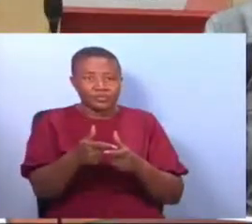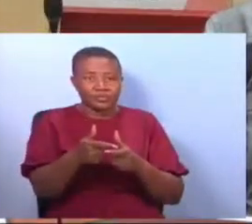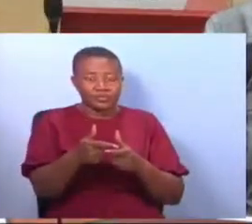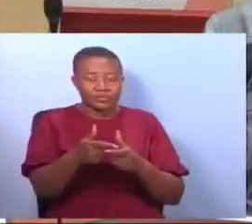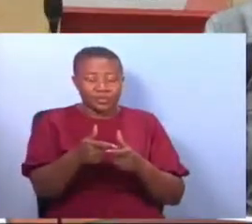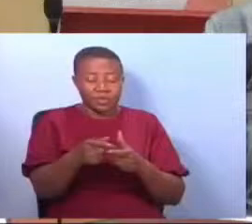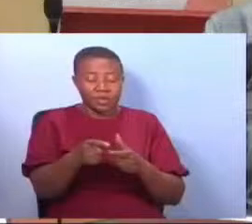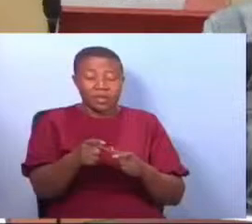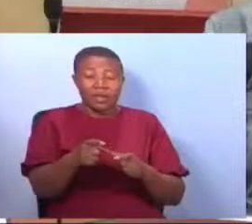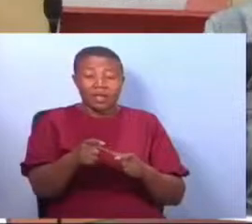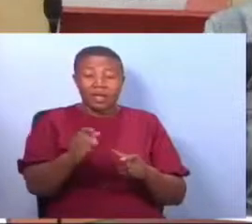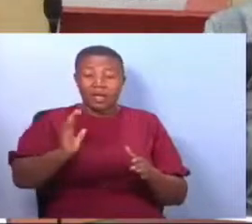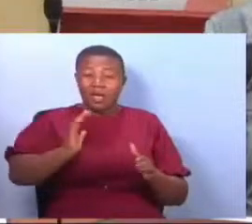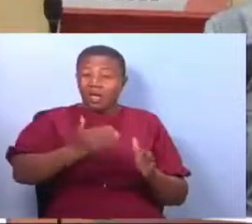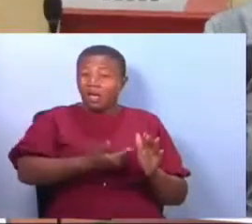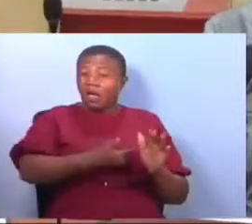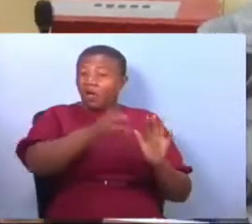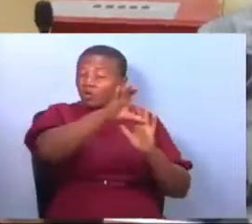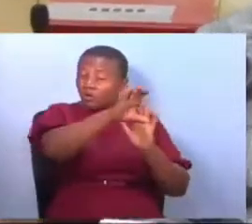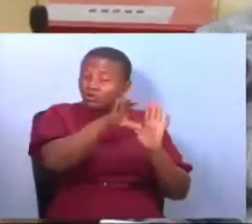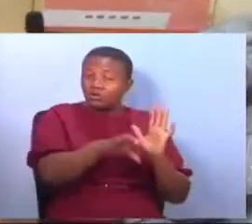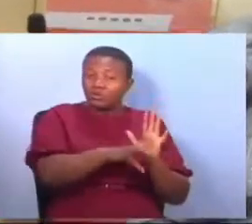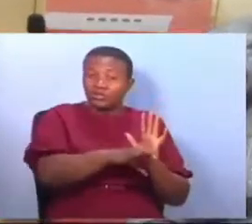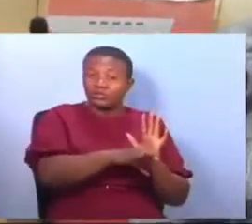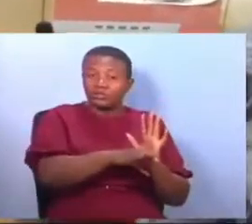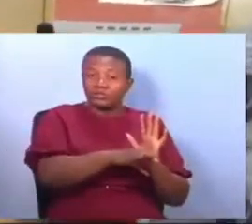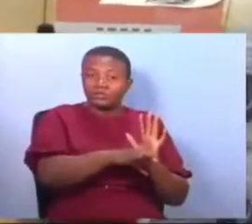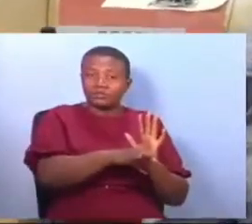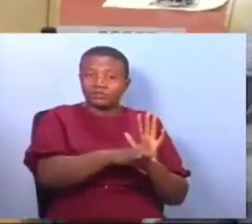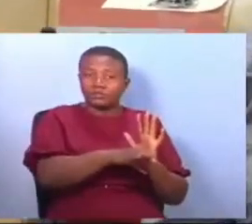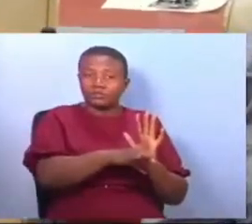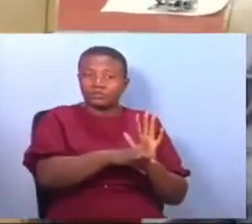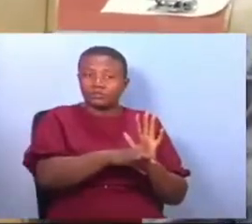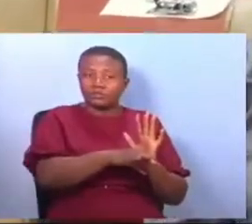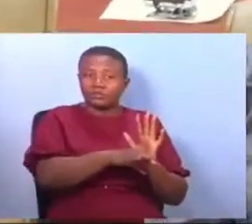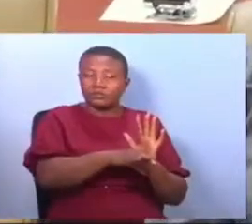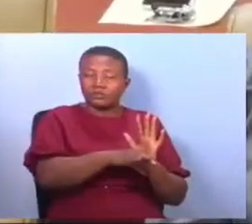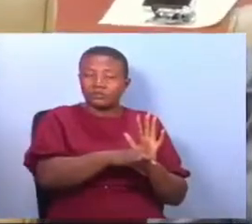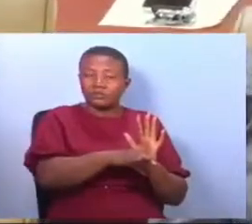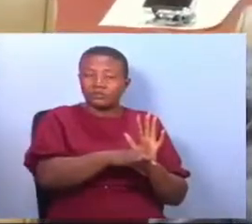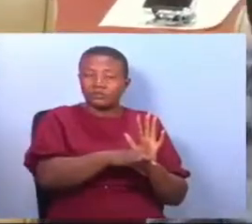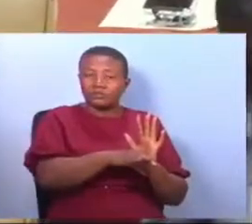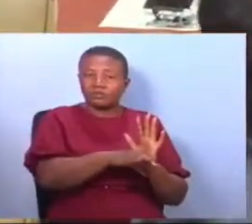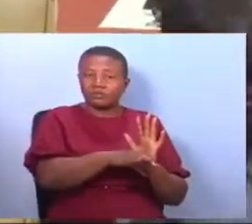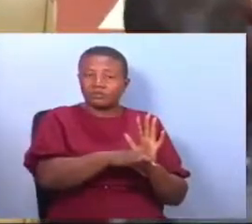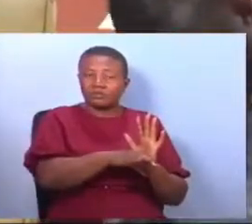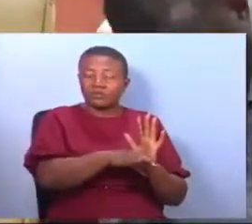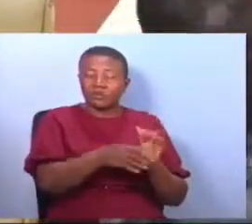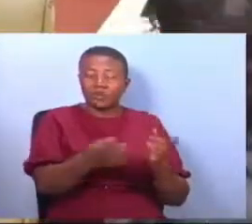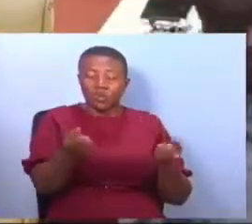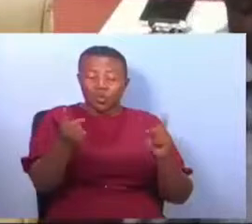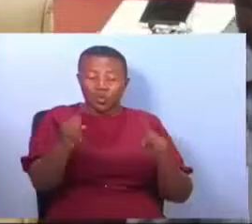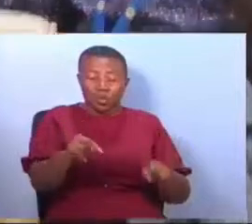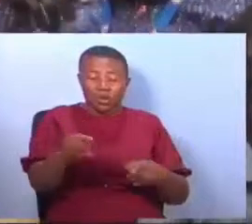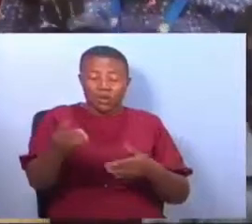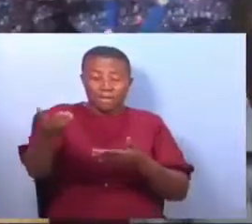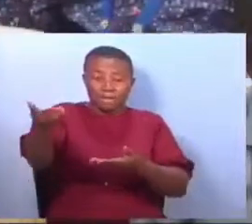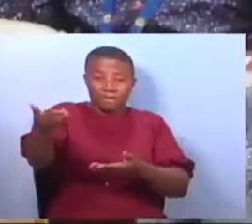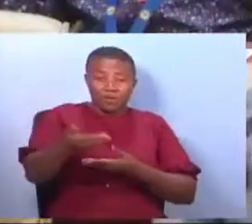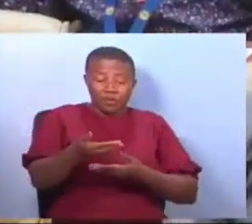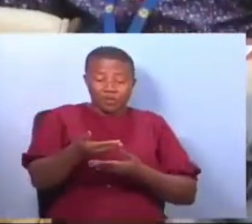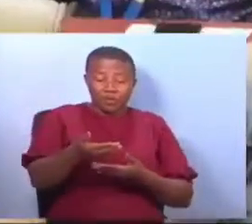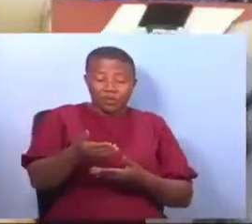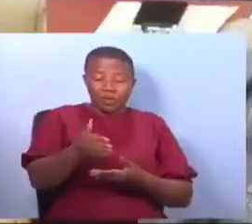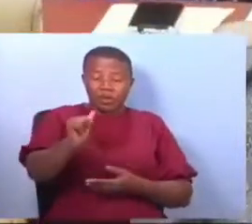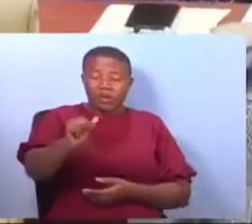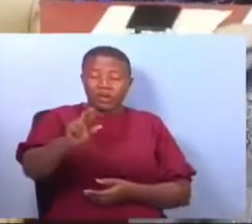our Constitution were very apt when they brought Article 103